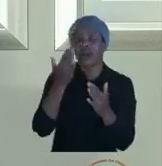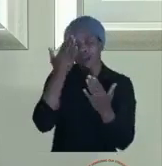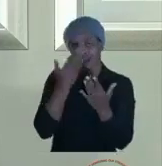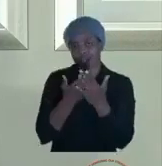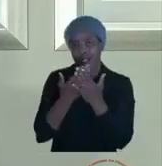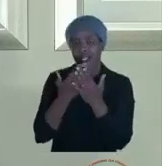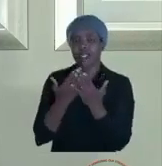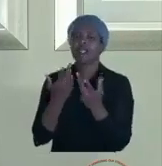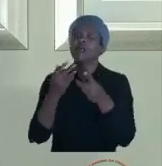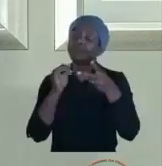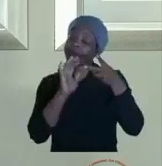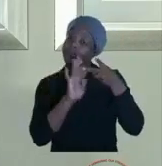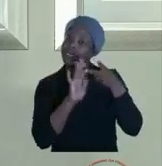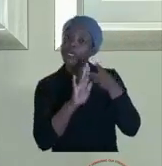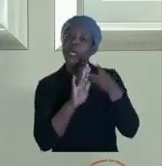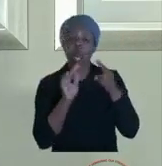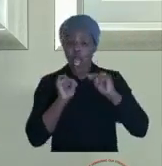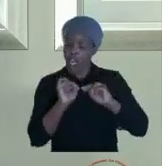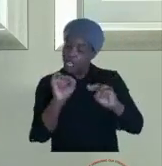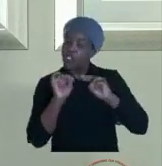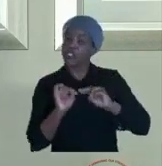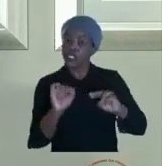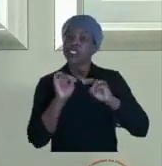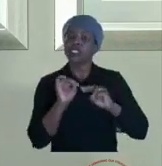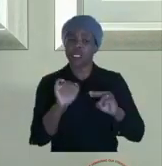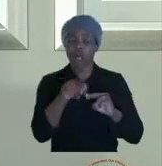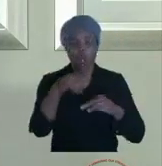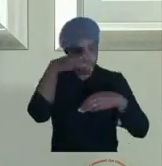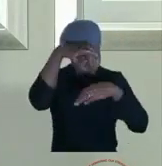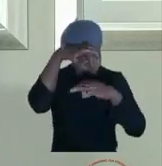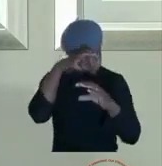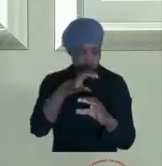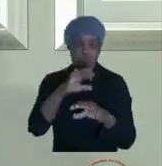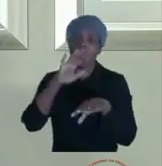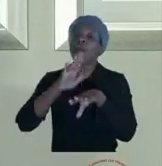educational programs also focus more on the youth. We have